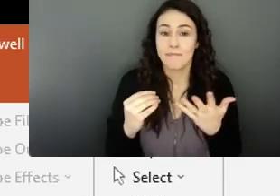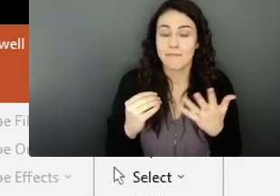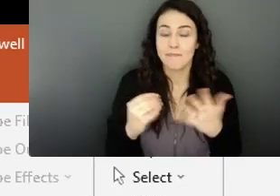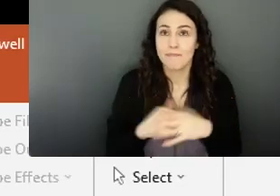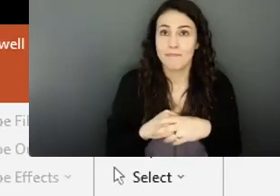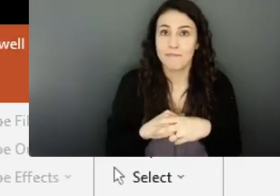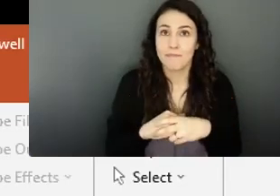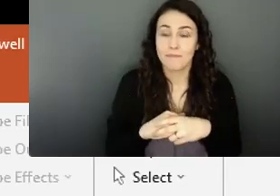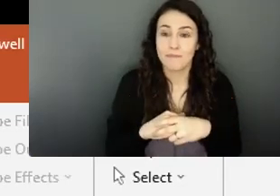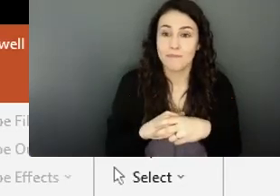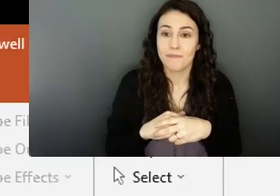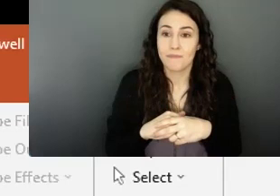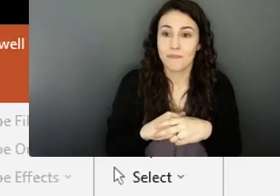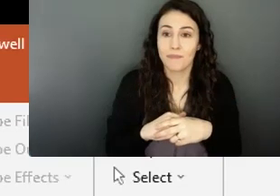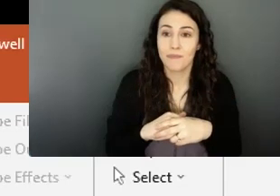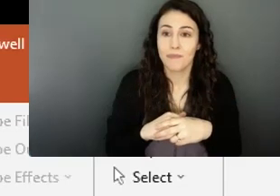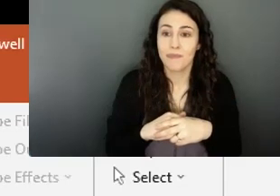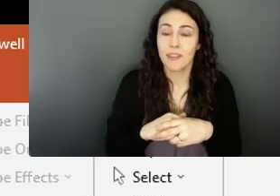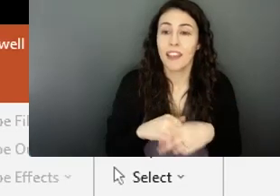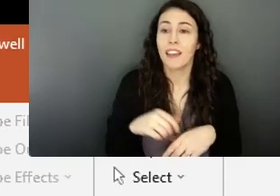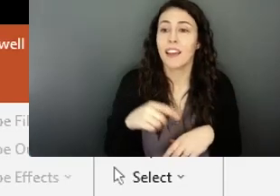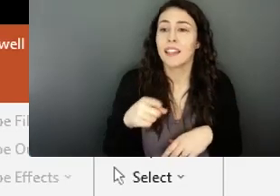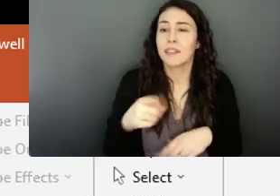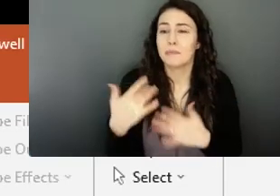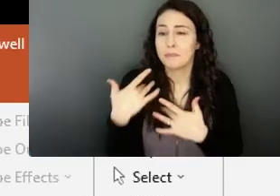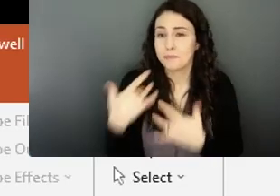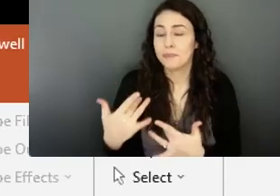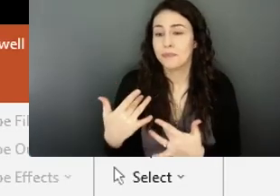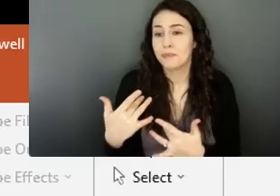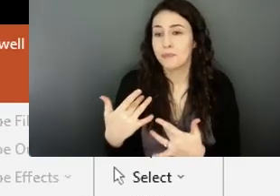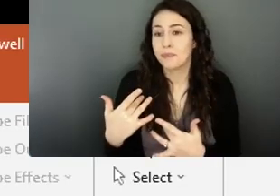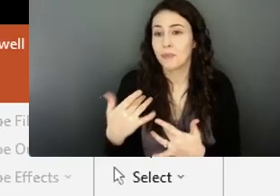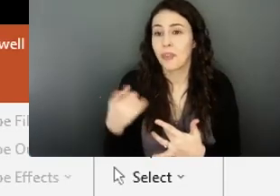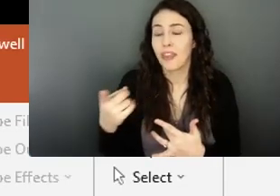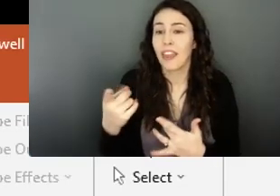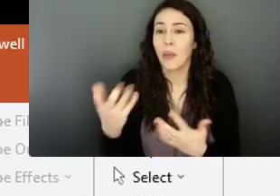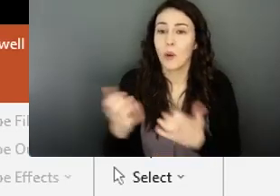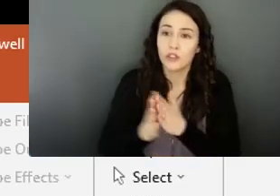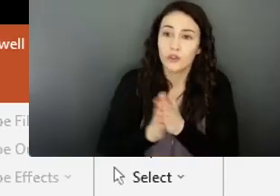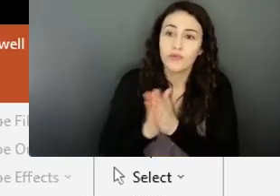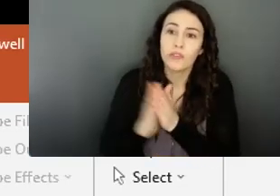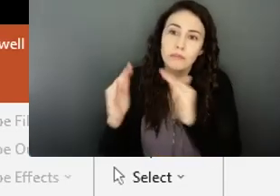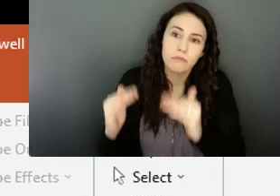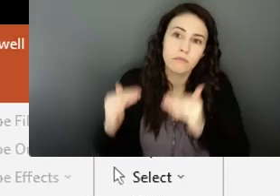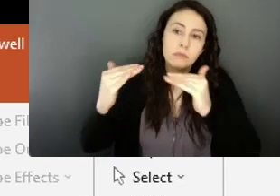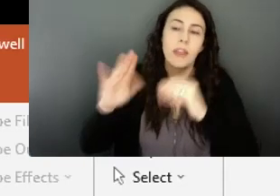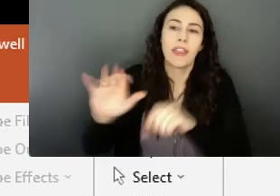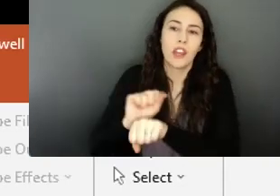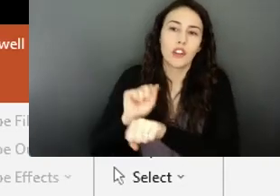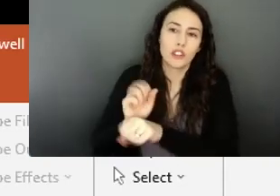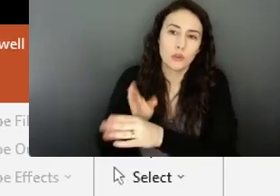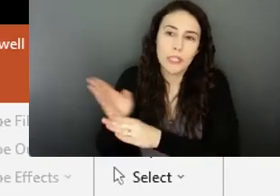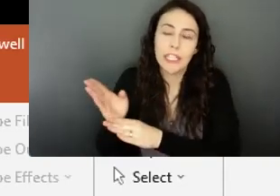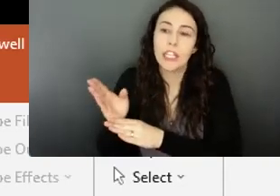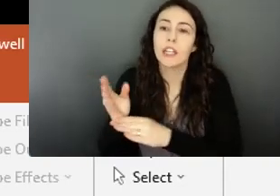as Dick Senese said, they're typically going for promotions, advancement in their careers. And so they came